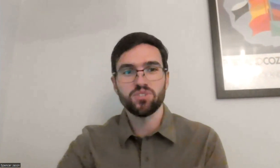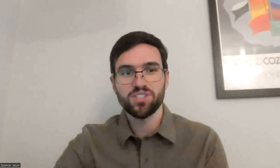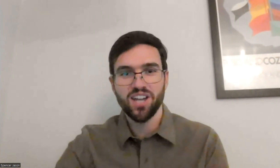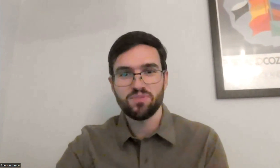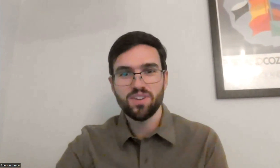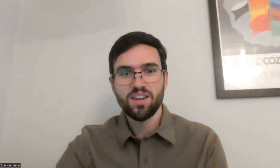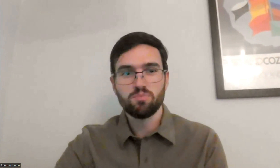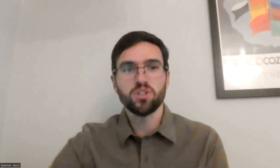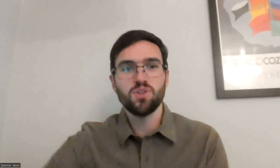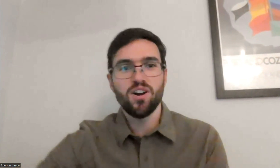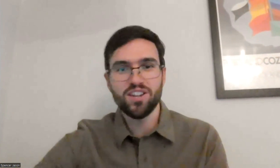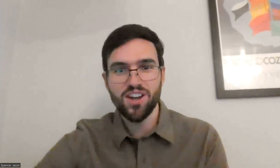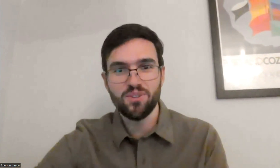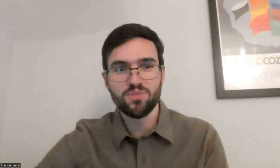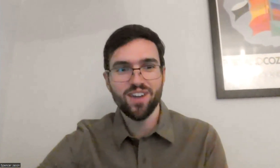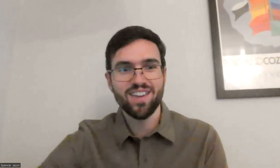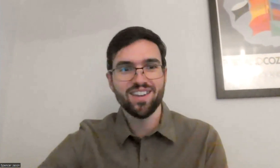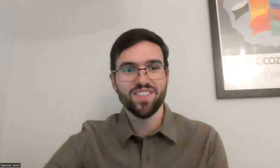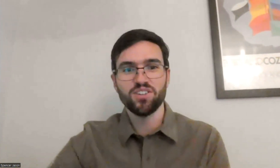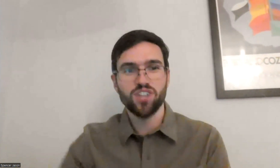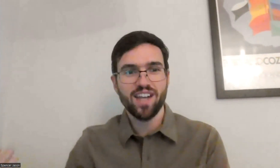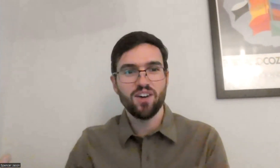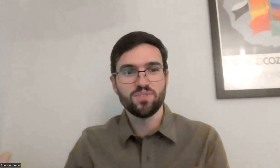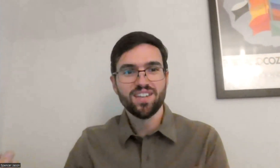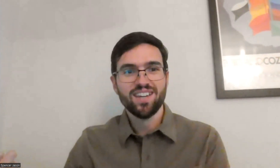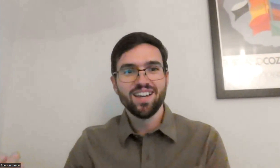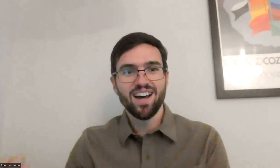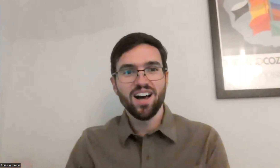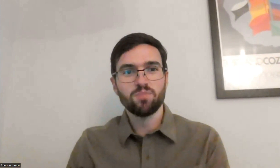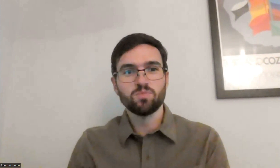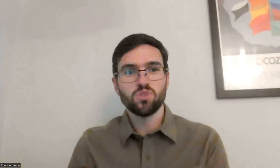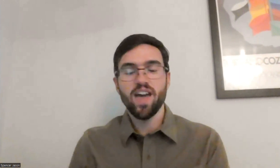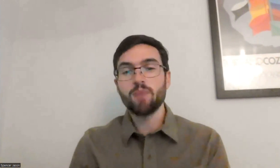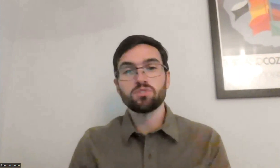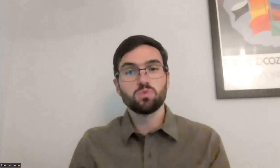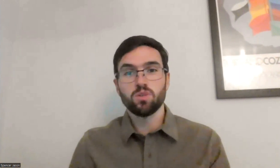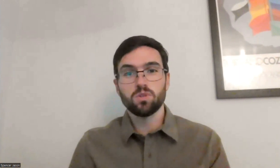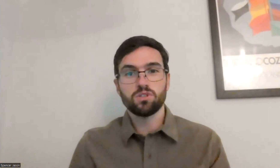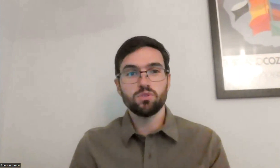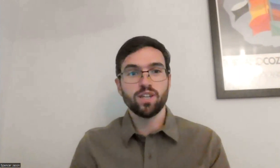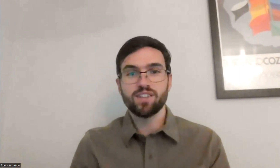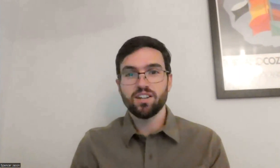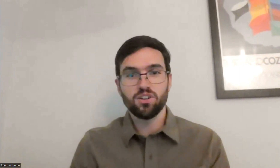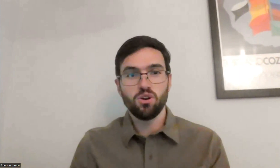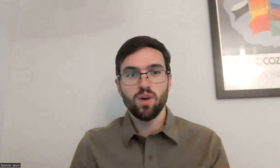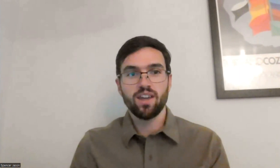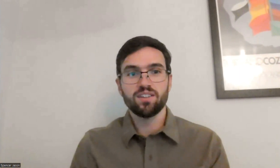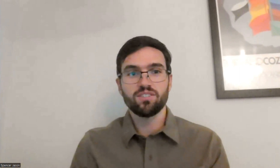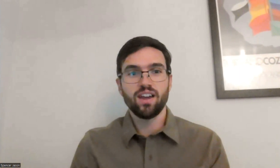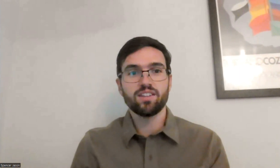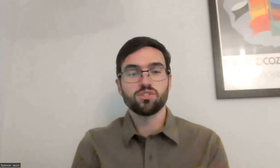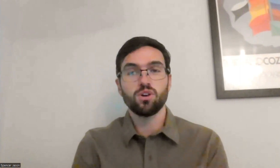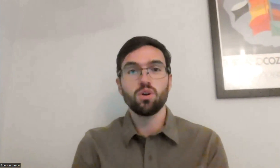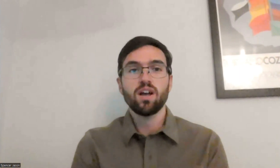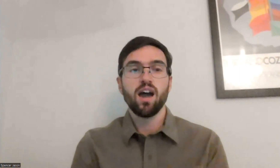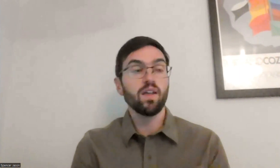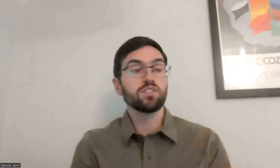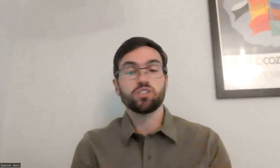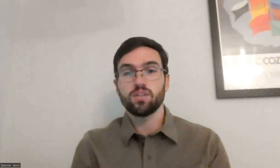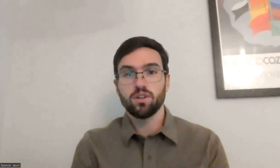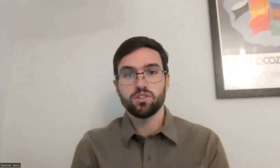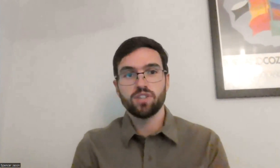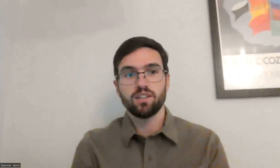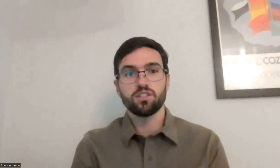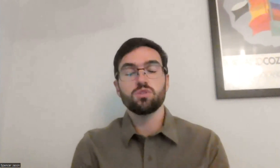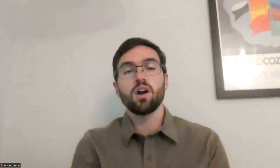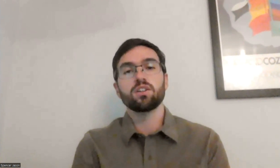teacher's telling you this stuff, but you already know, right? And then you check out. So that happens in the real world too. That's not going to go away, right? So I like